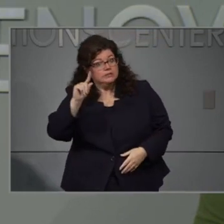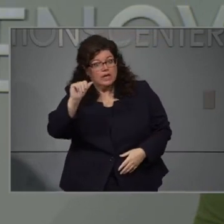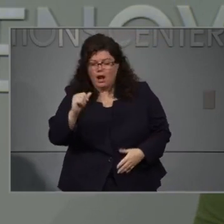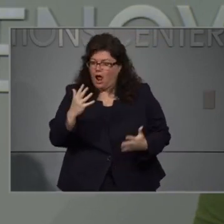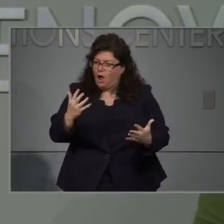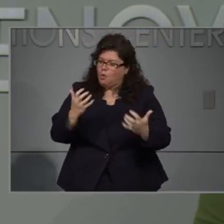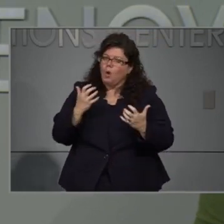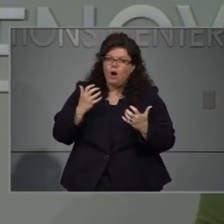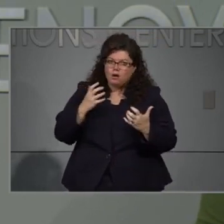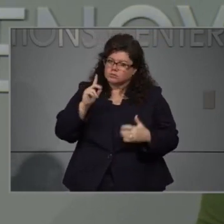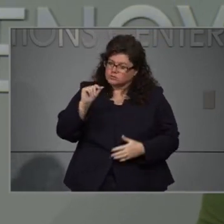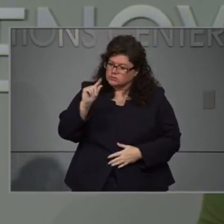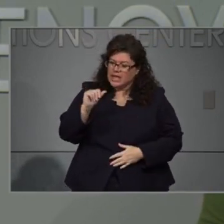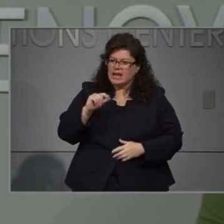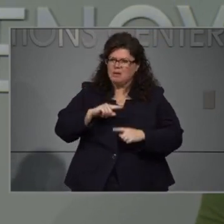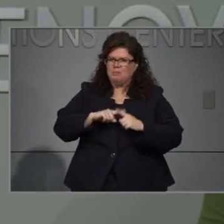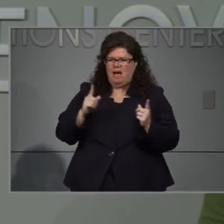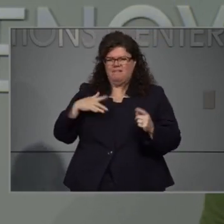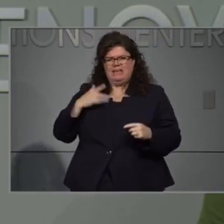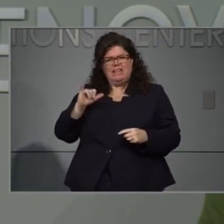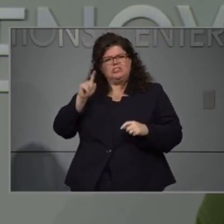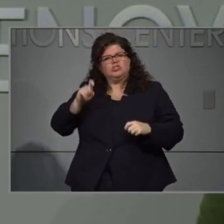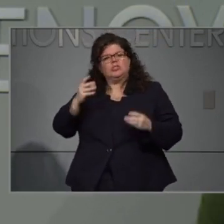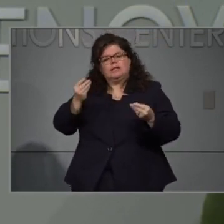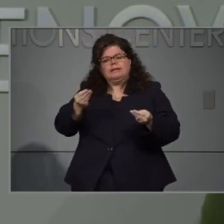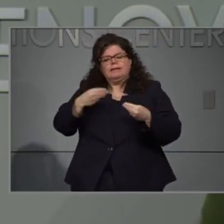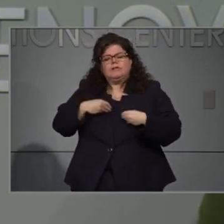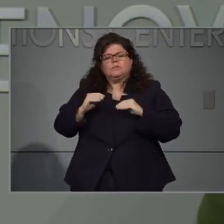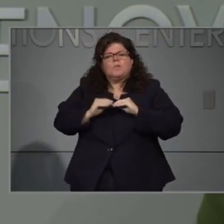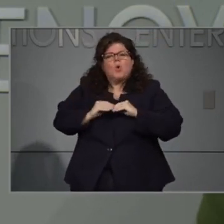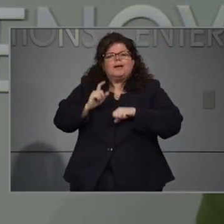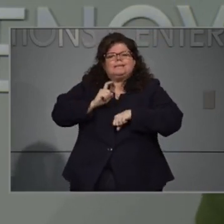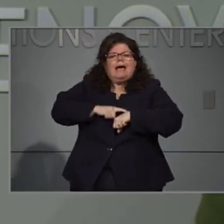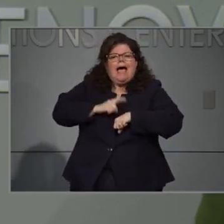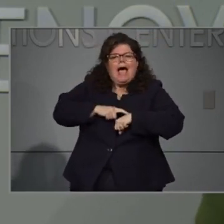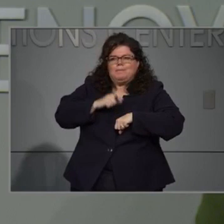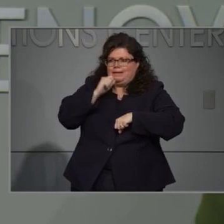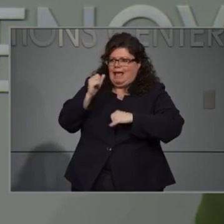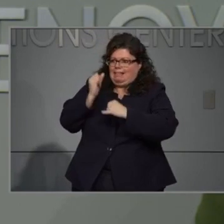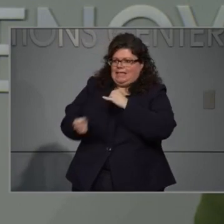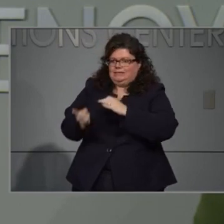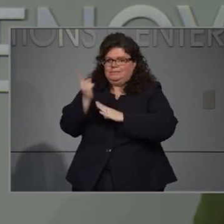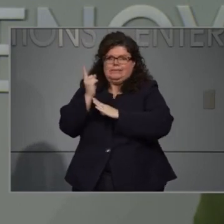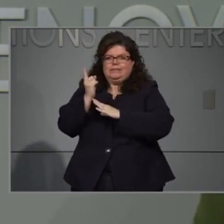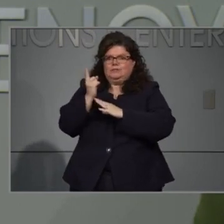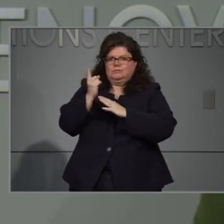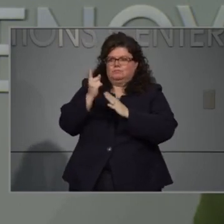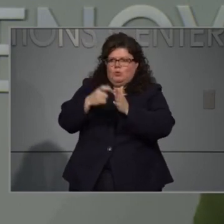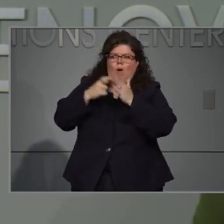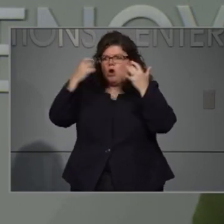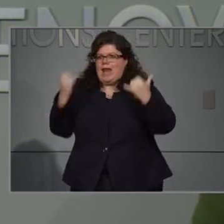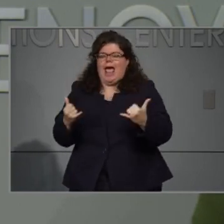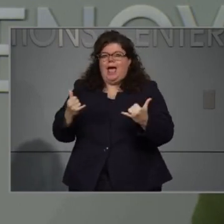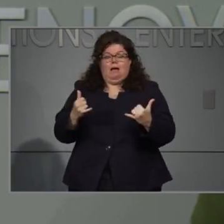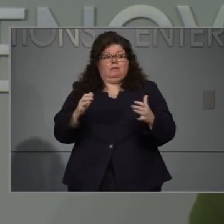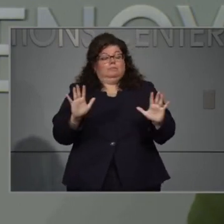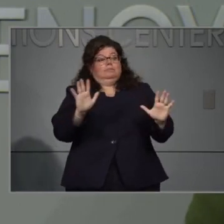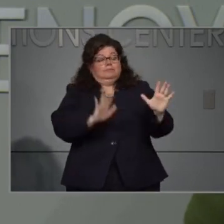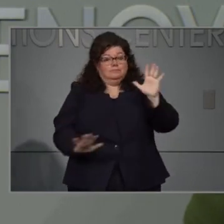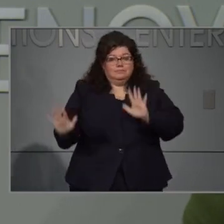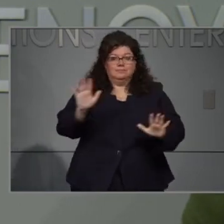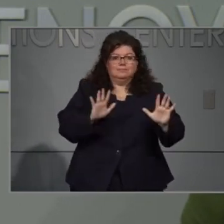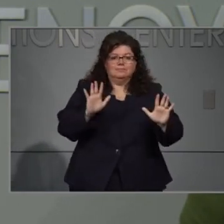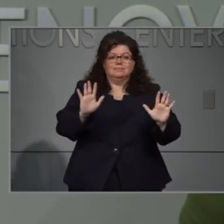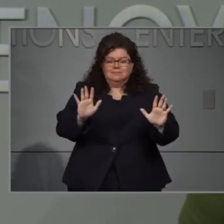we needed a bit more lead time to understand what was needed. And I think we all have questions about when that data is now going to the